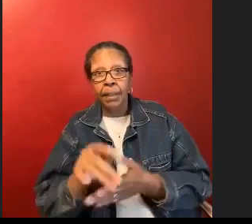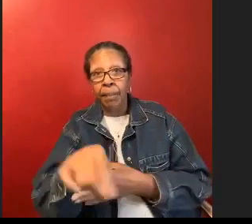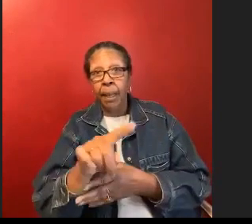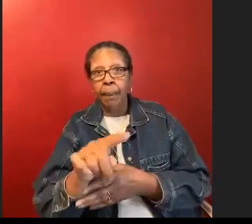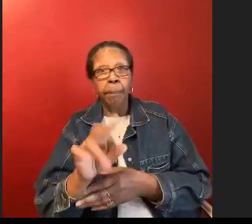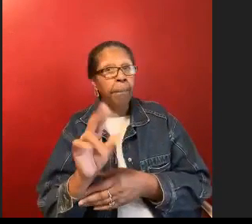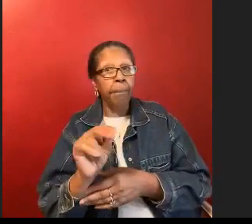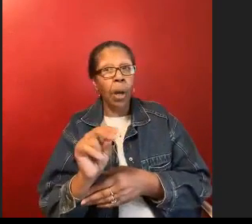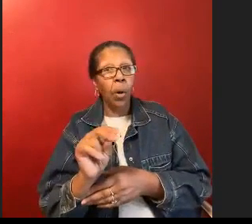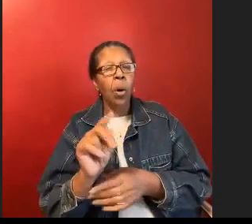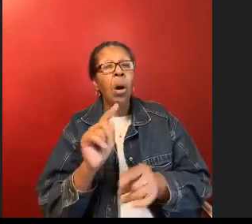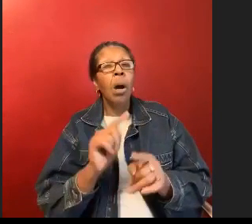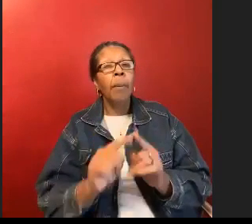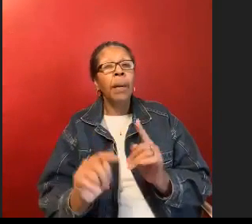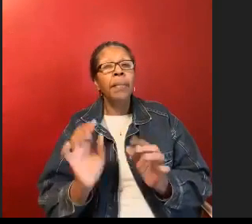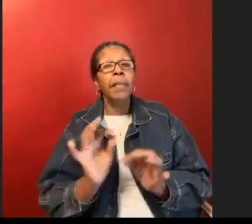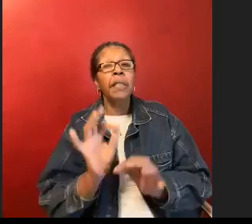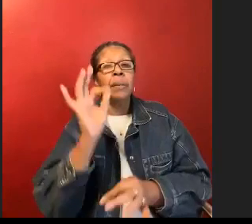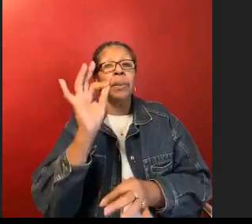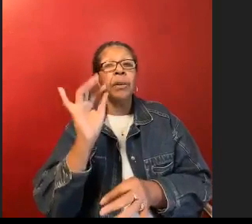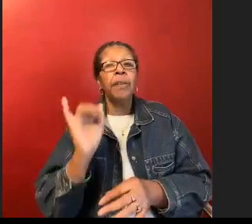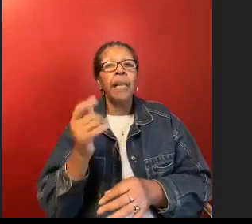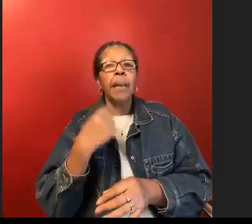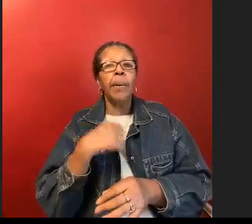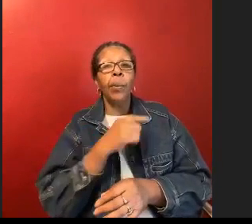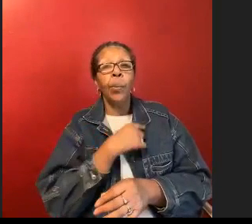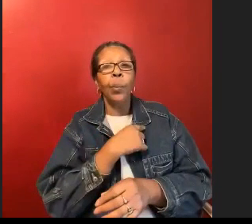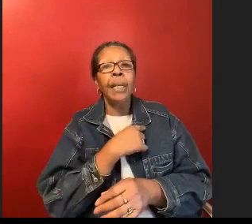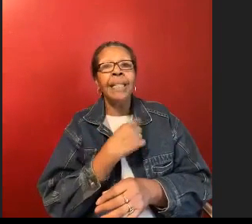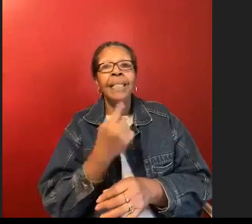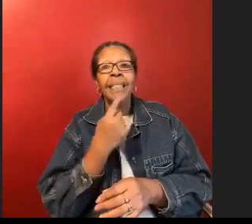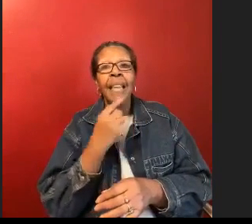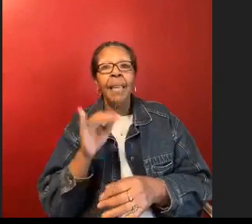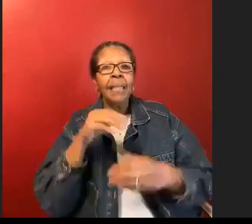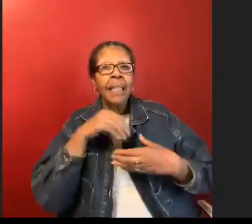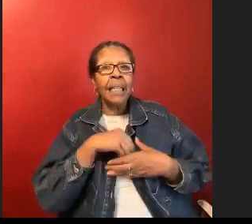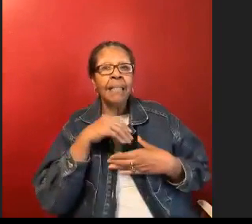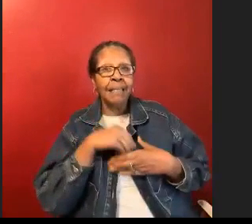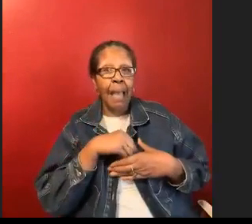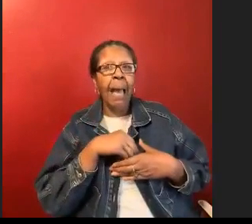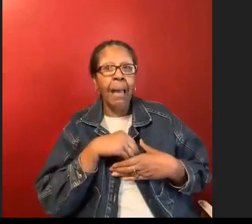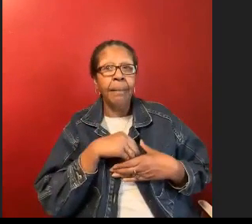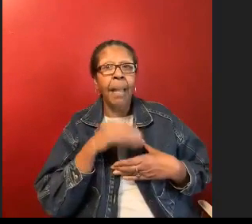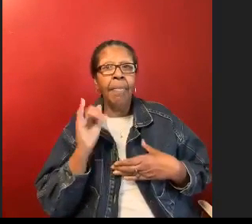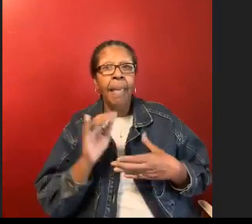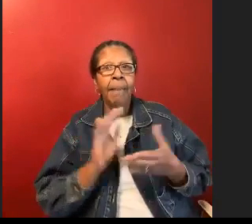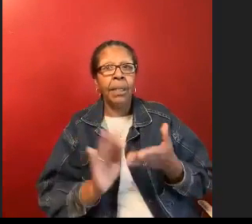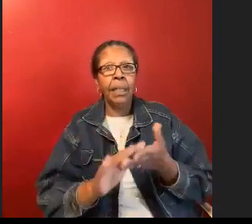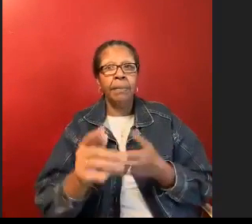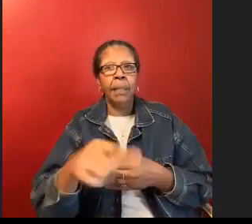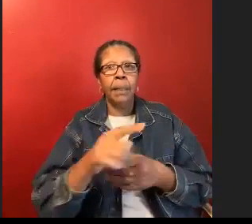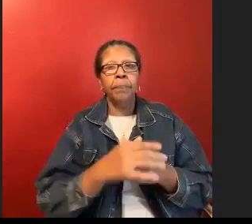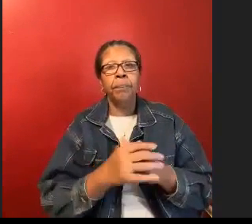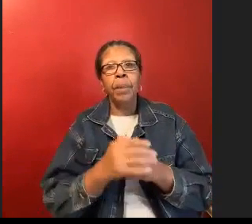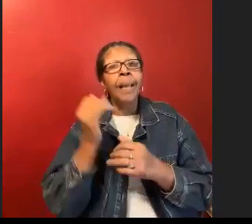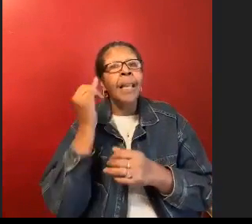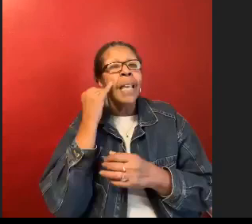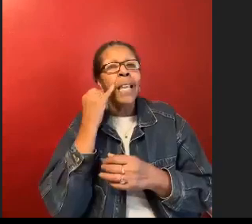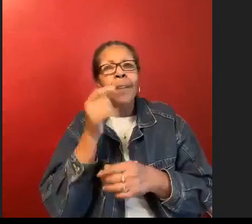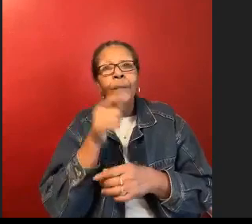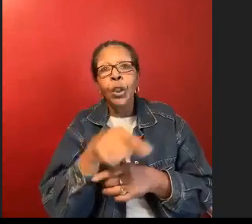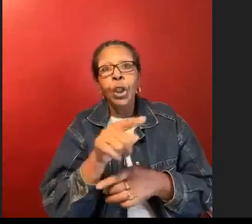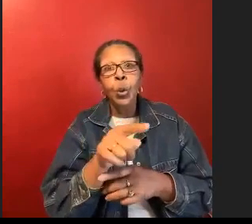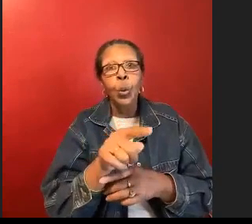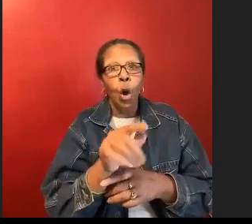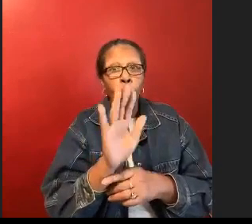It's about the Spirit that we say is in us forgiving them. Even if you can't forgive somebody, the Spirit of God can. And